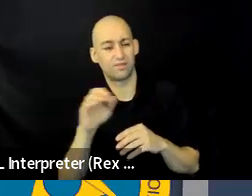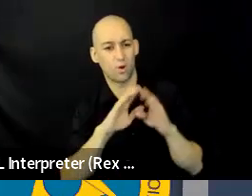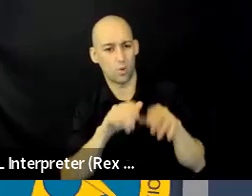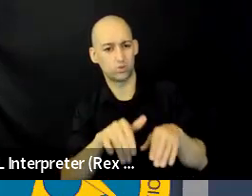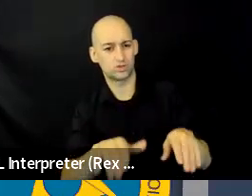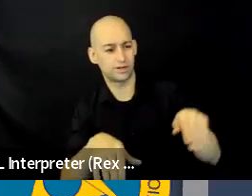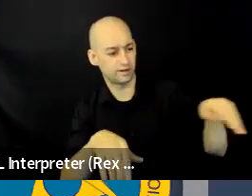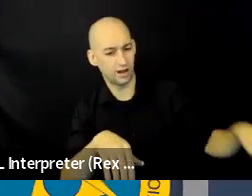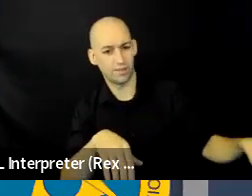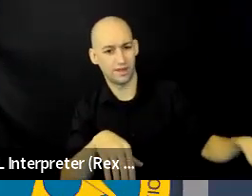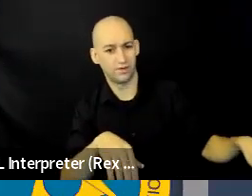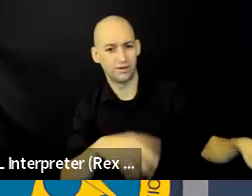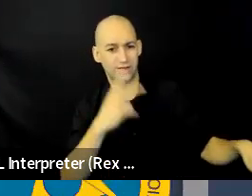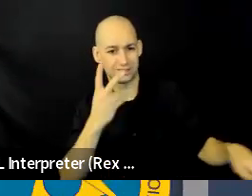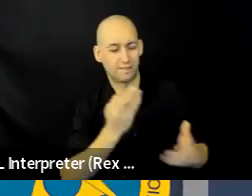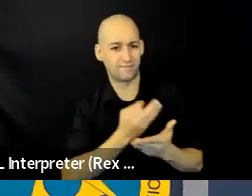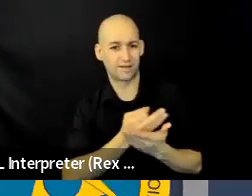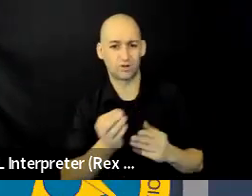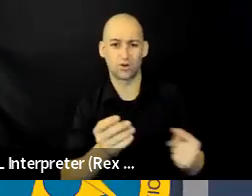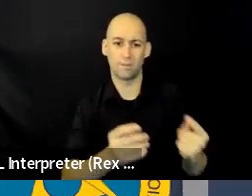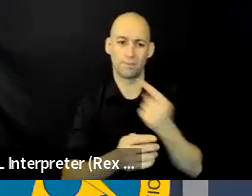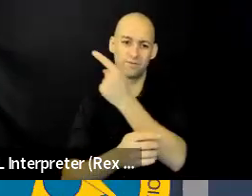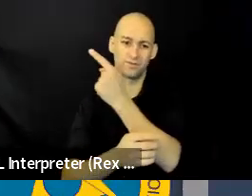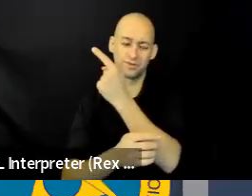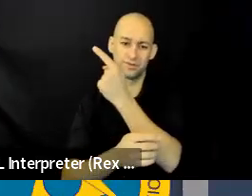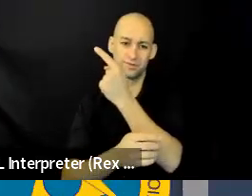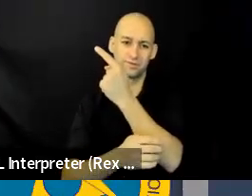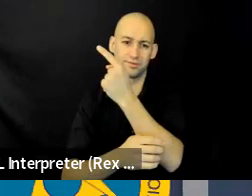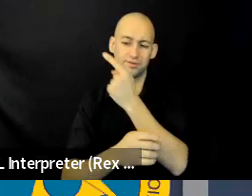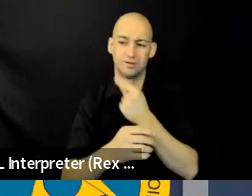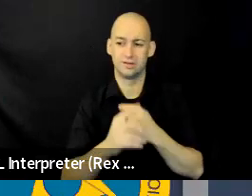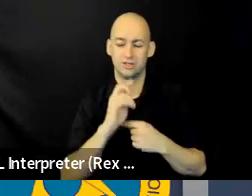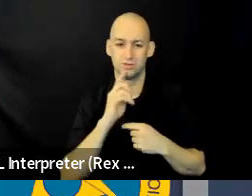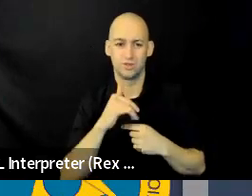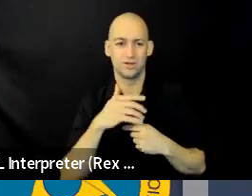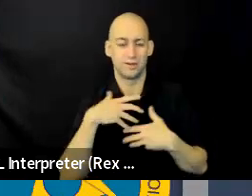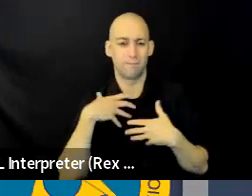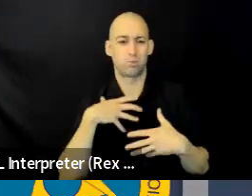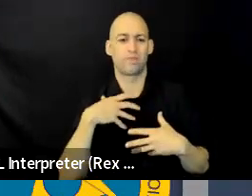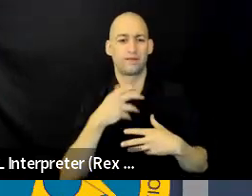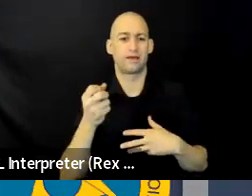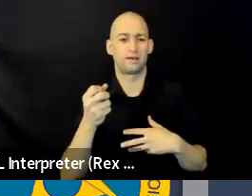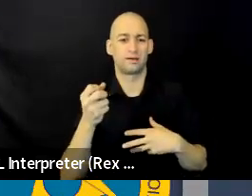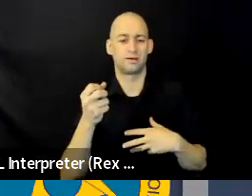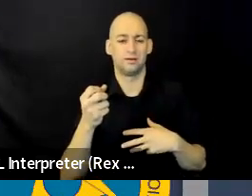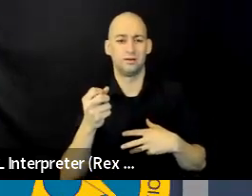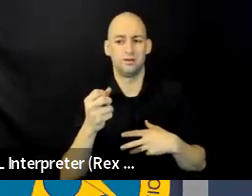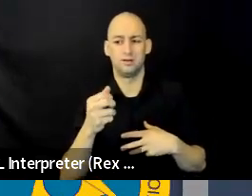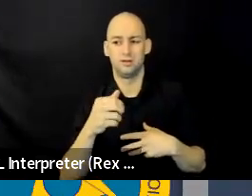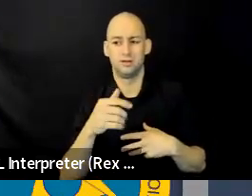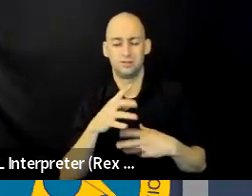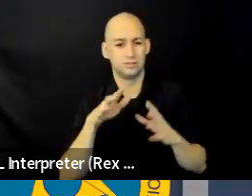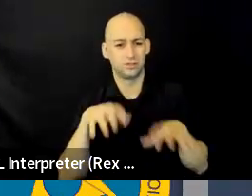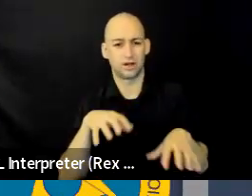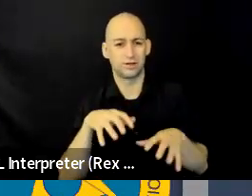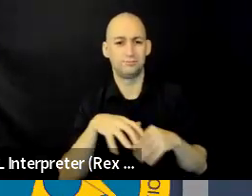can see the failures above you. It's breathtaking. The scope of this project is breathtaking, as